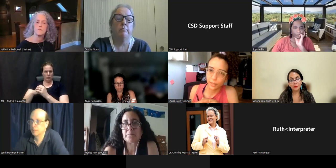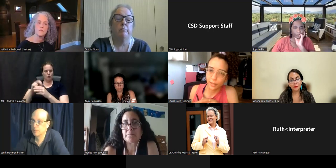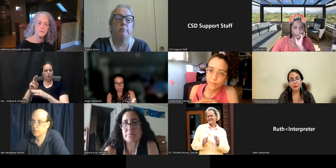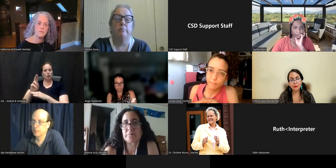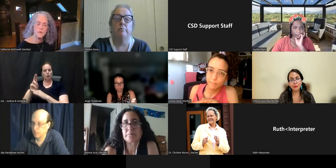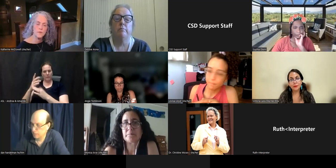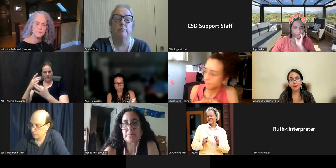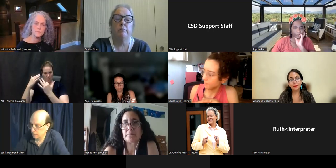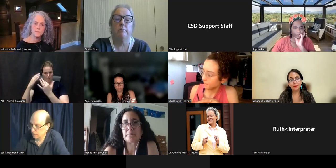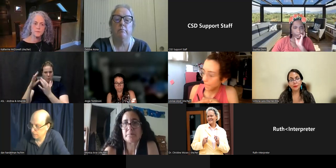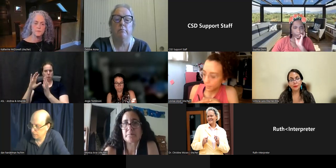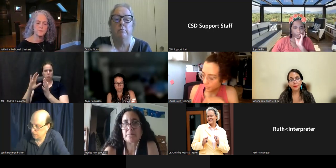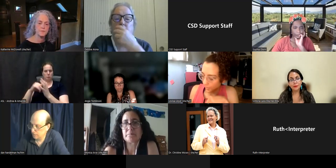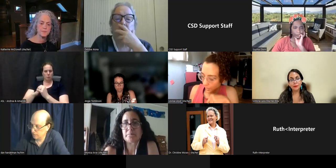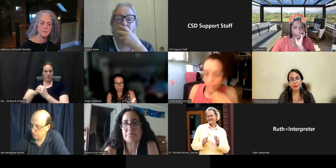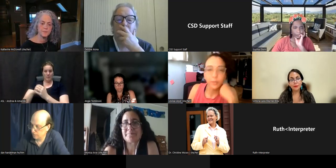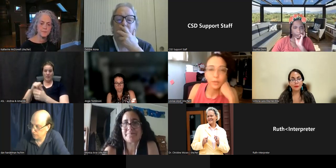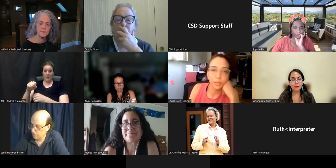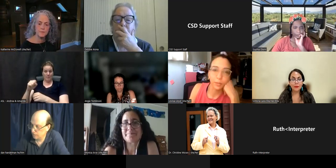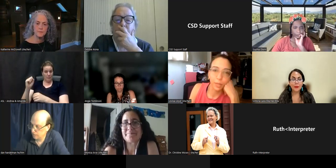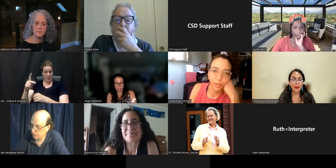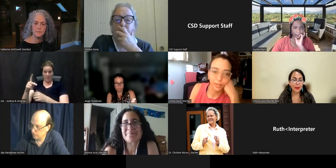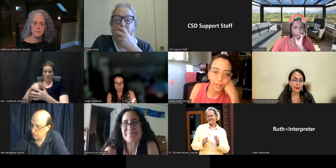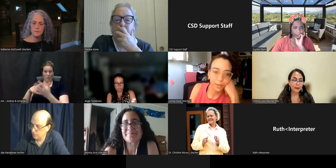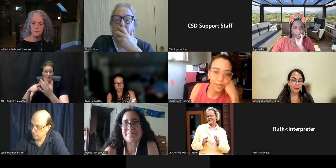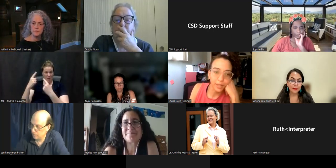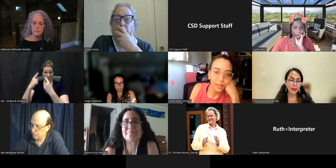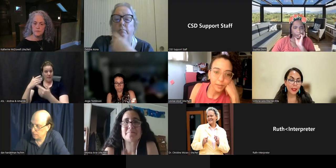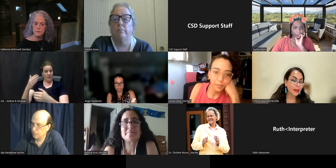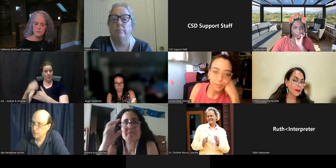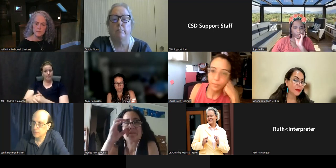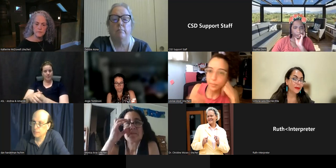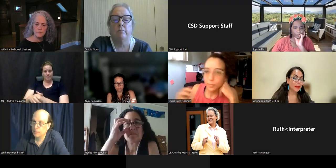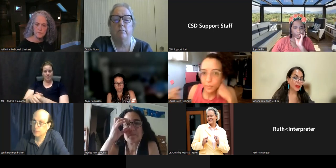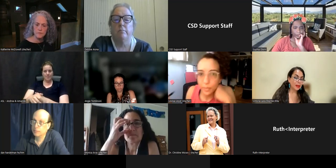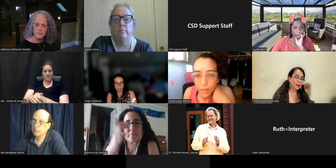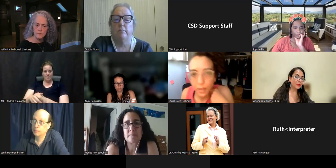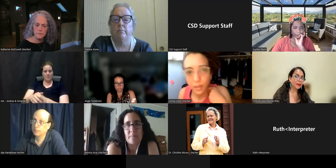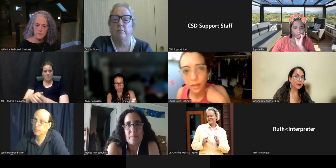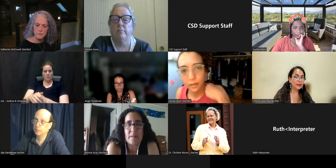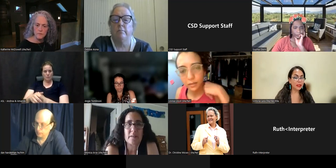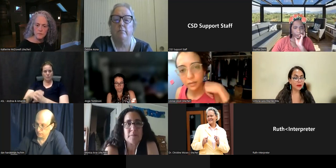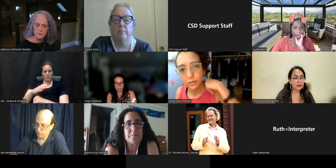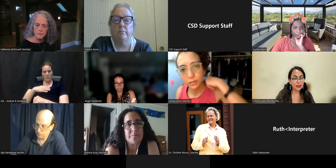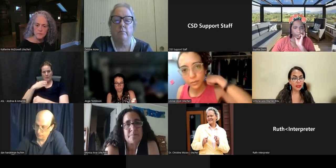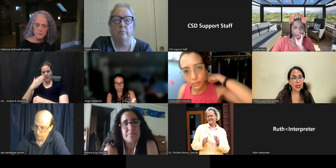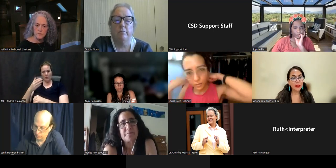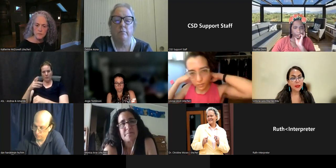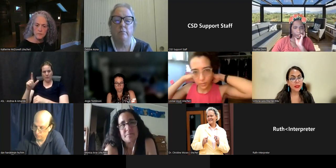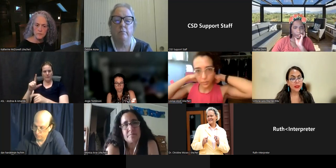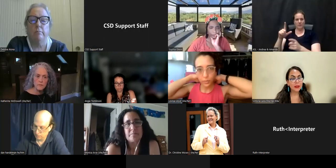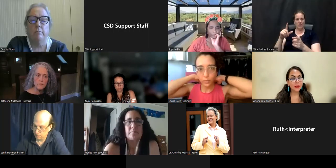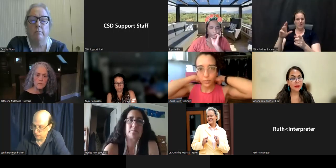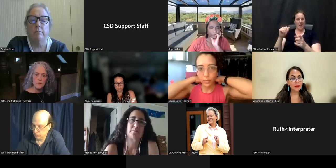user-friendly. Yeah, okay, those are some of my thoughts. Thank you. Thank you. Commissioner Lovisa. Commissioner